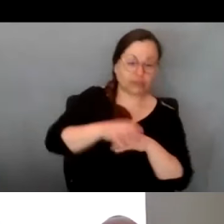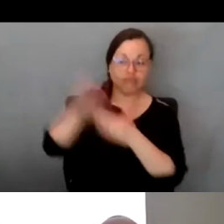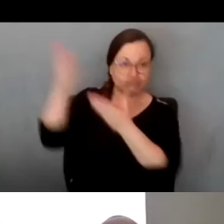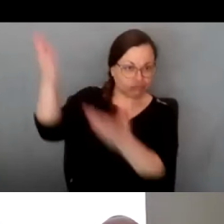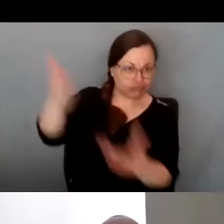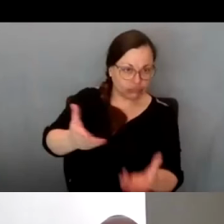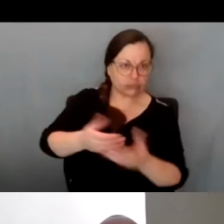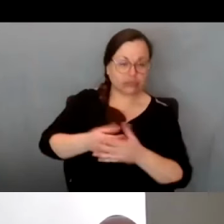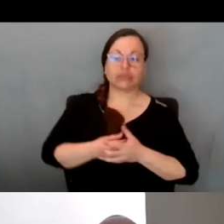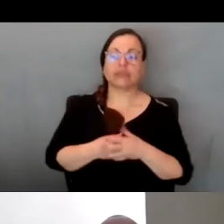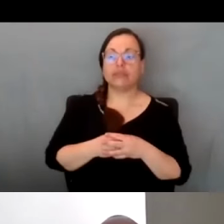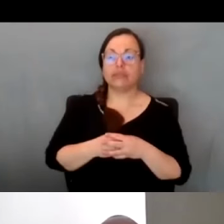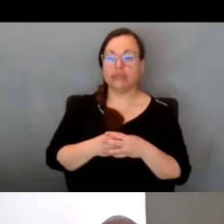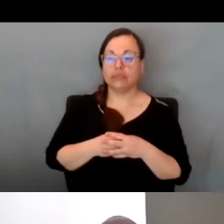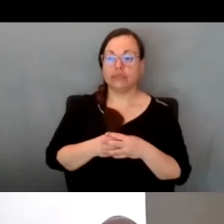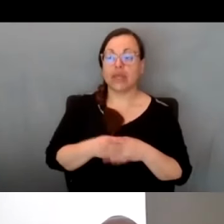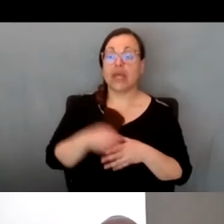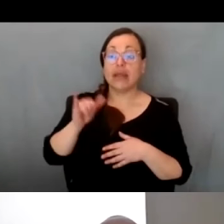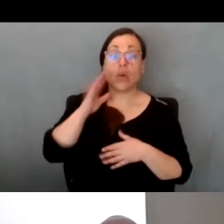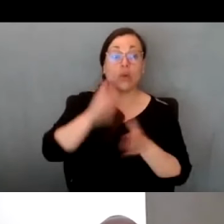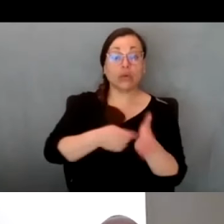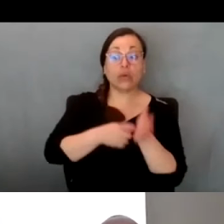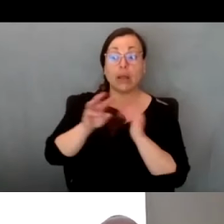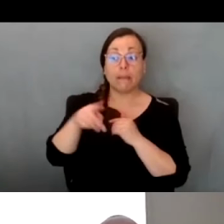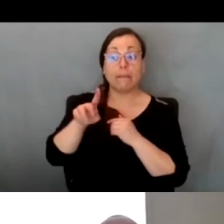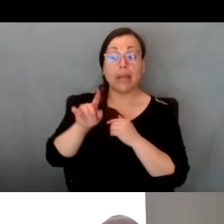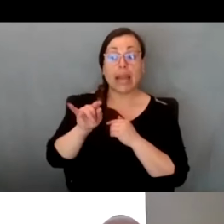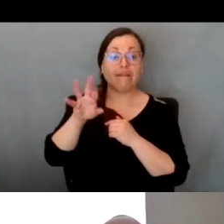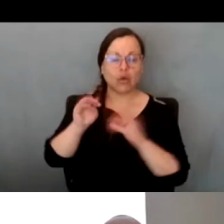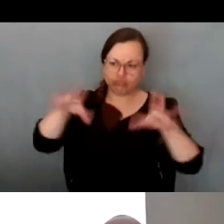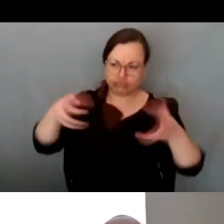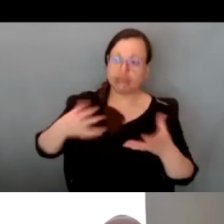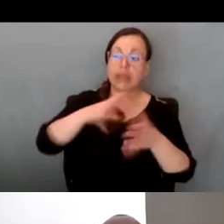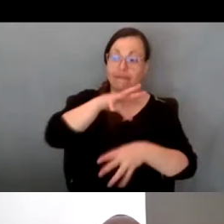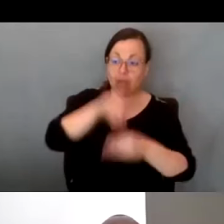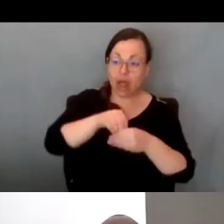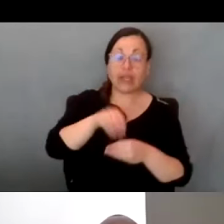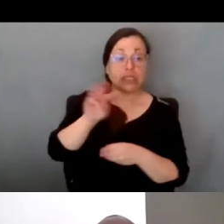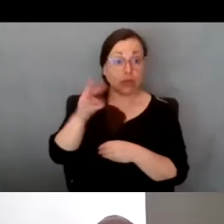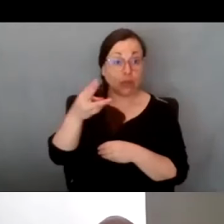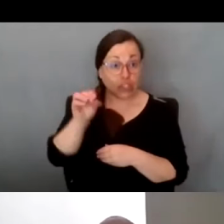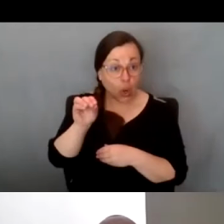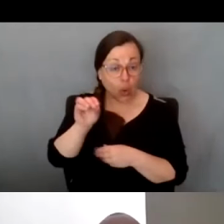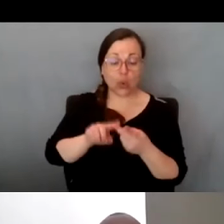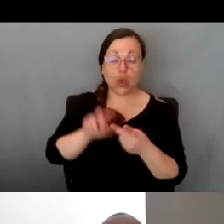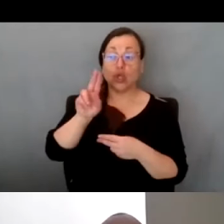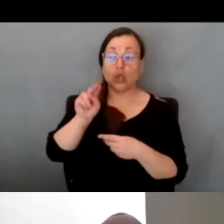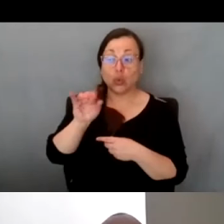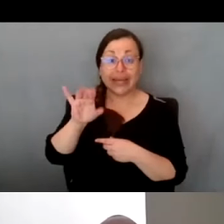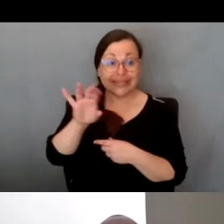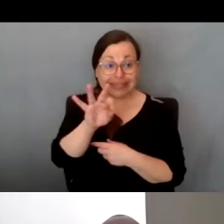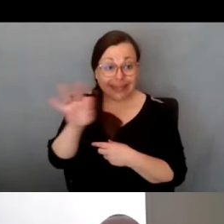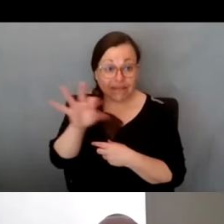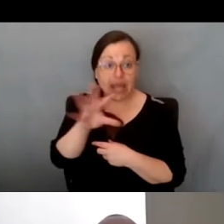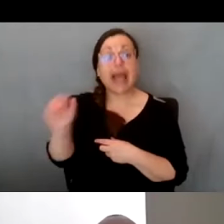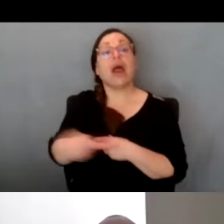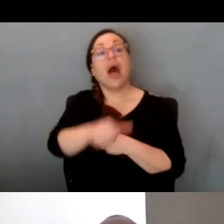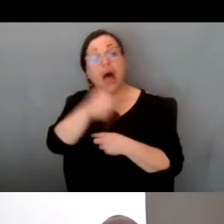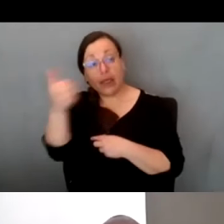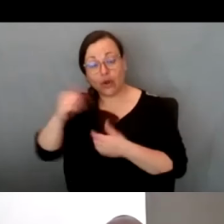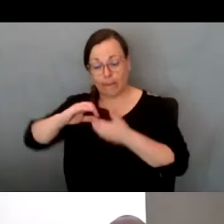platform that brings not only WHO and UNICEF, Gavi, who are the traditional partners that are supporting countries for